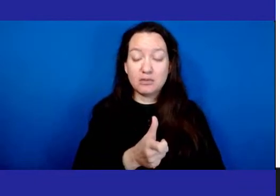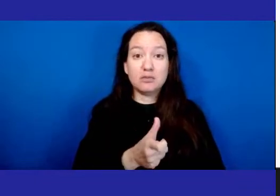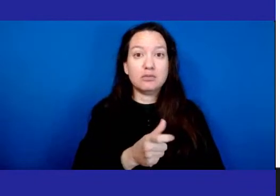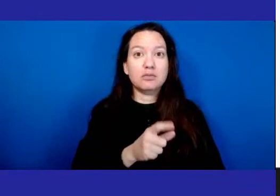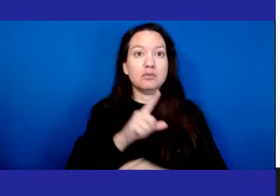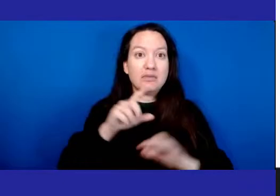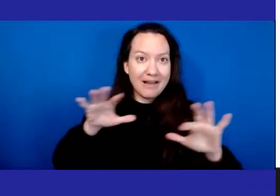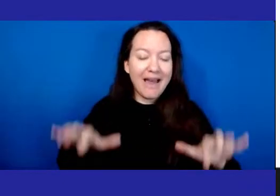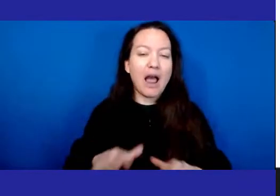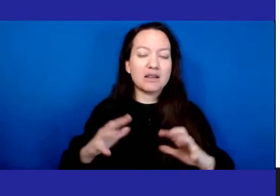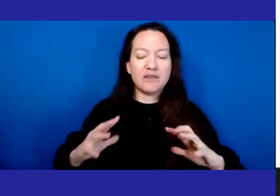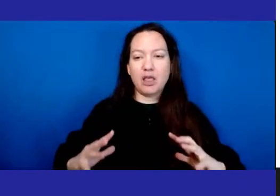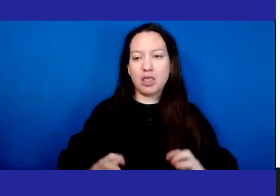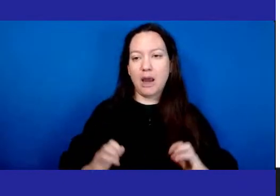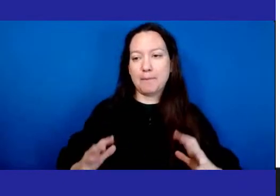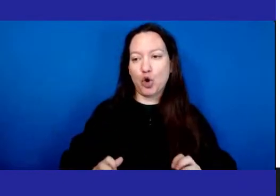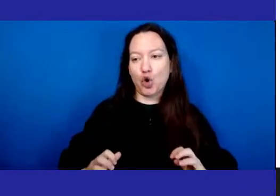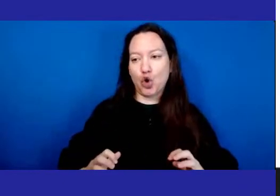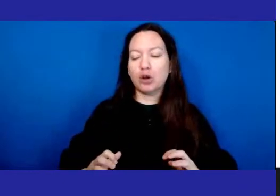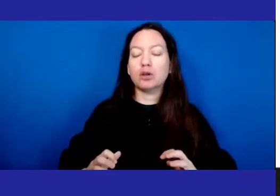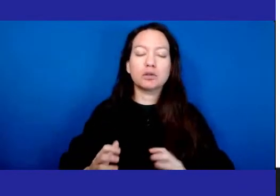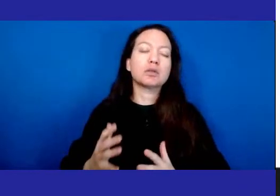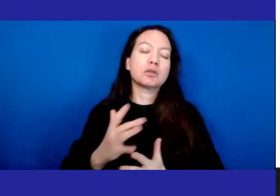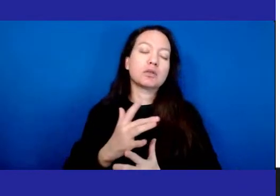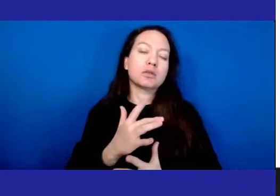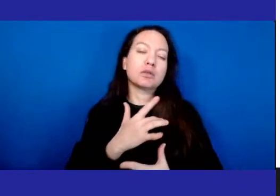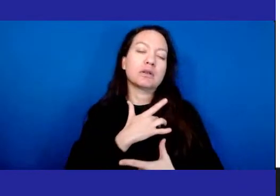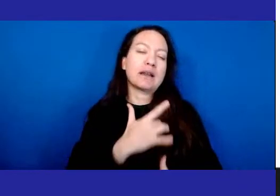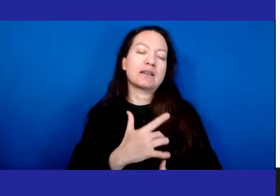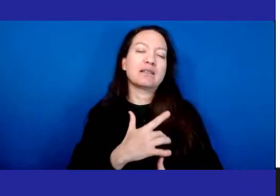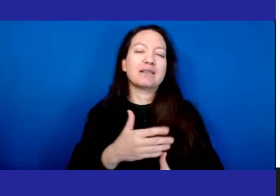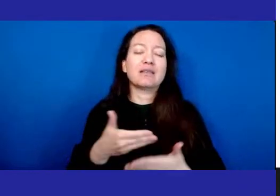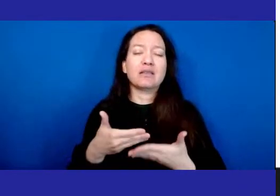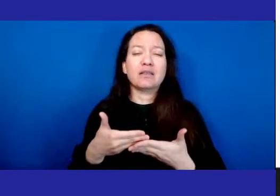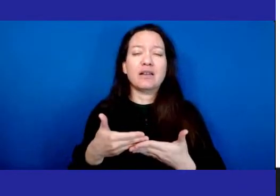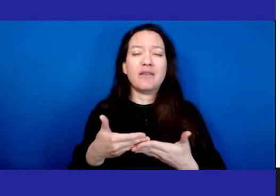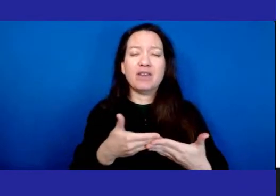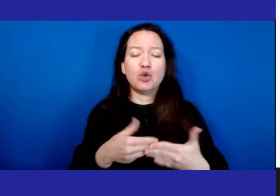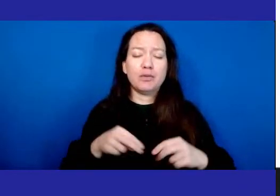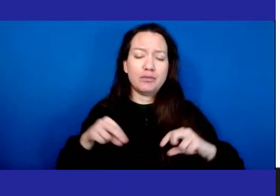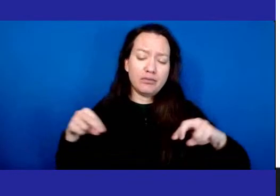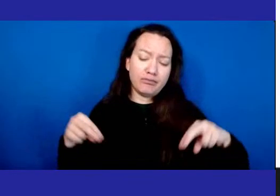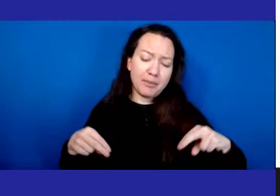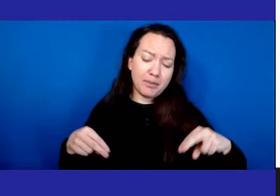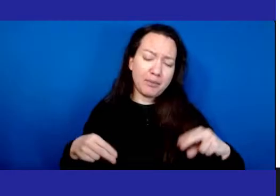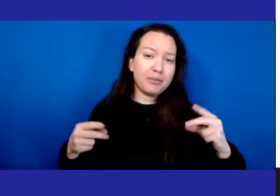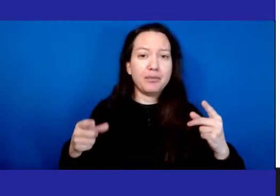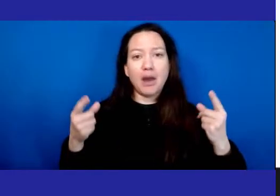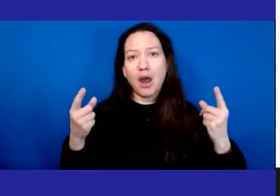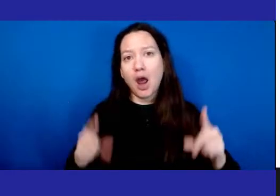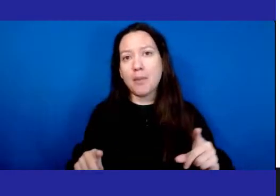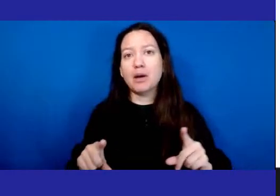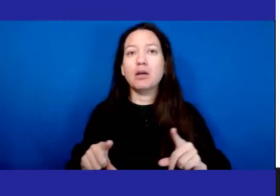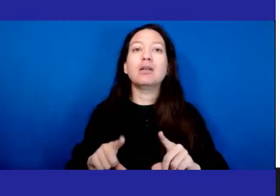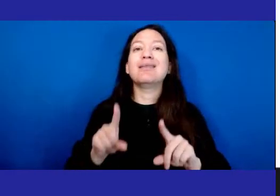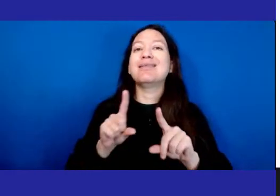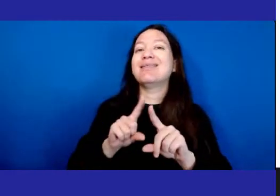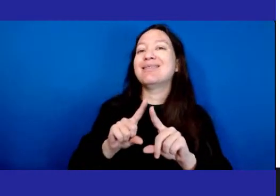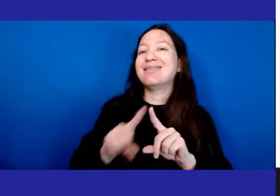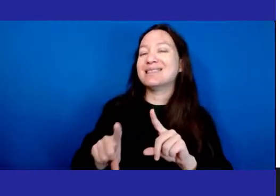labor generally have fetal surveillance going on, which is a different level of